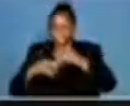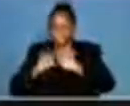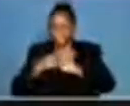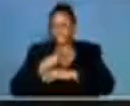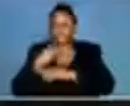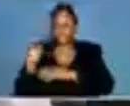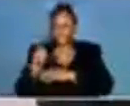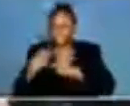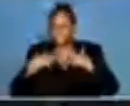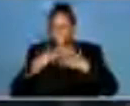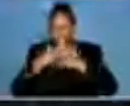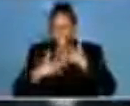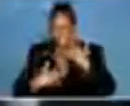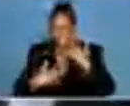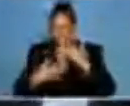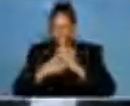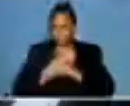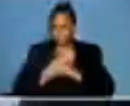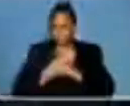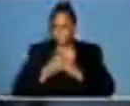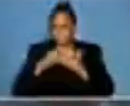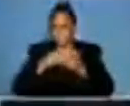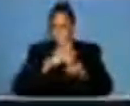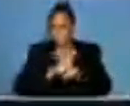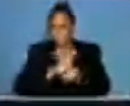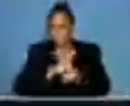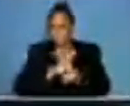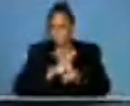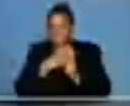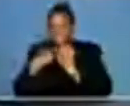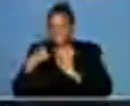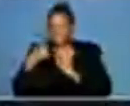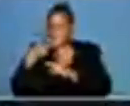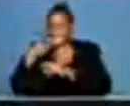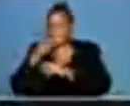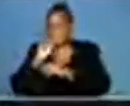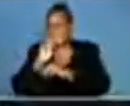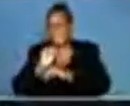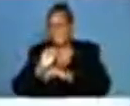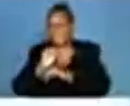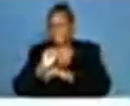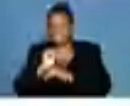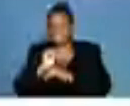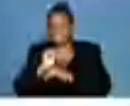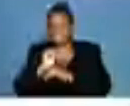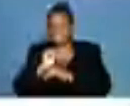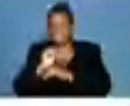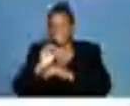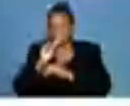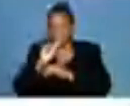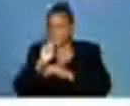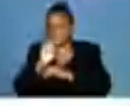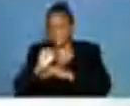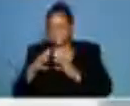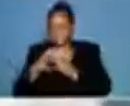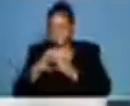have it within our system. Dr. Aldana Boisson of the Pan American Health Organization was also on hand.